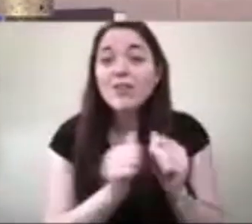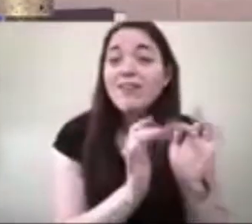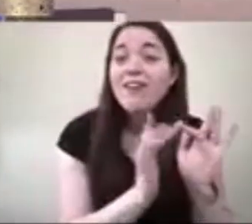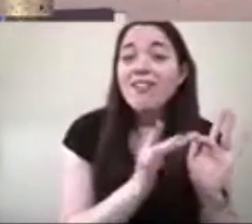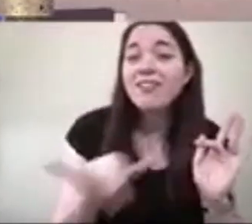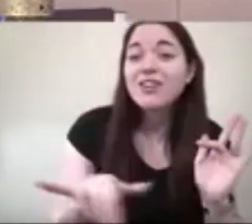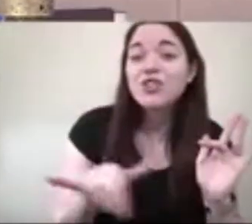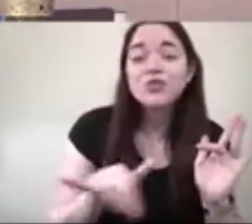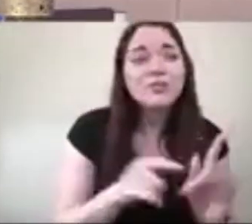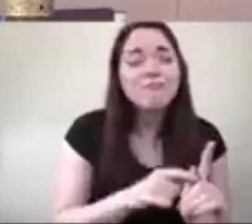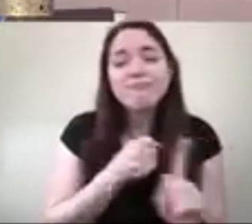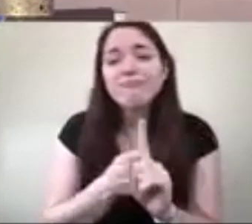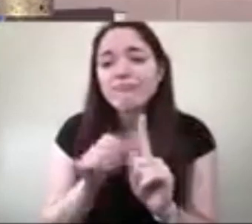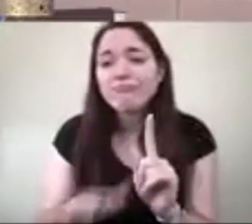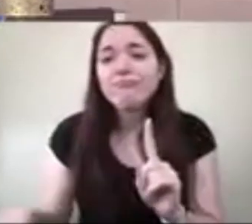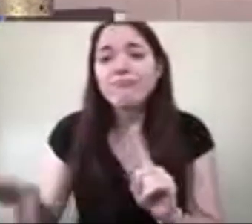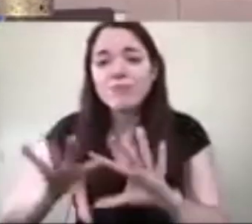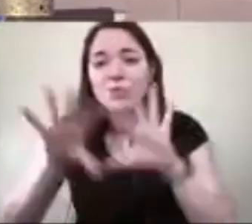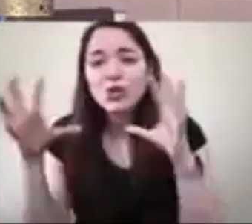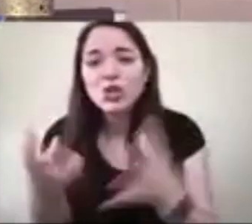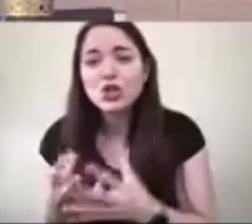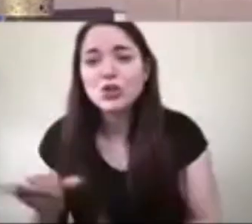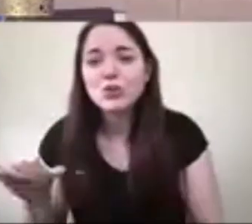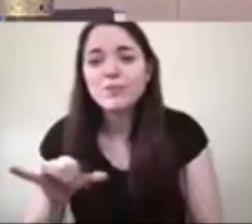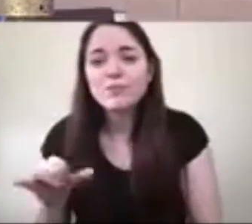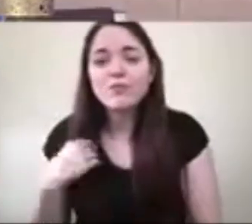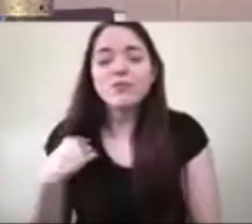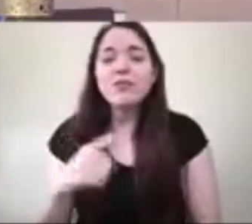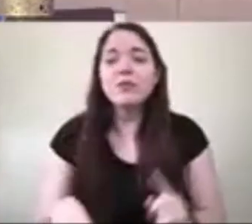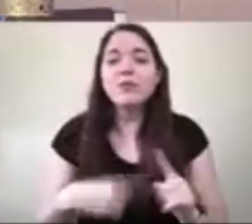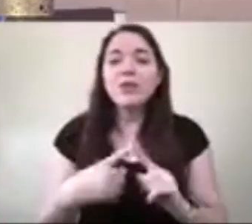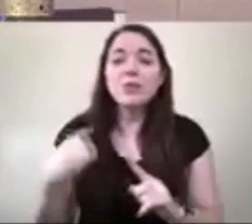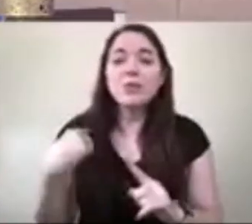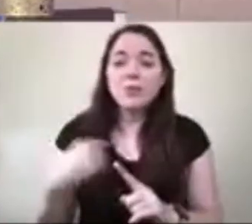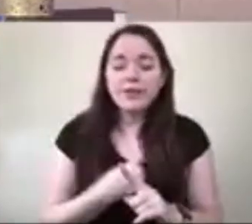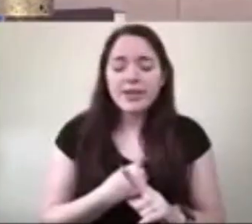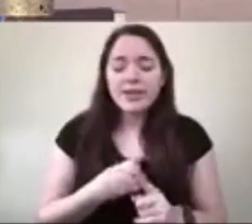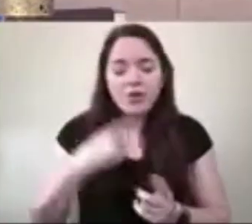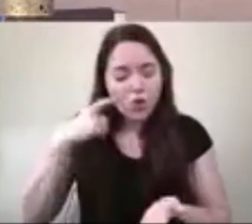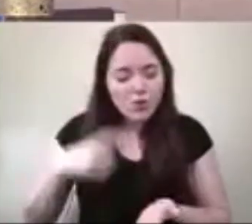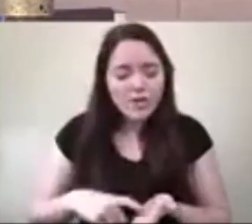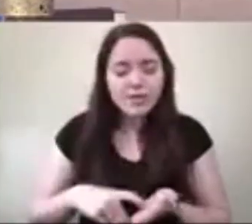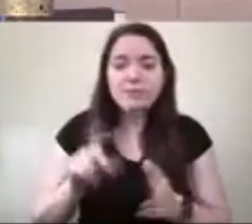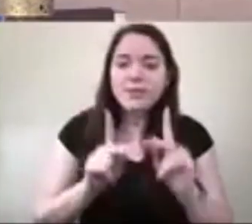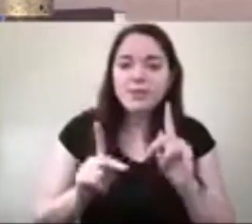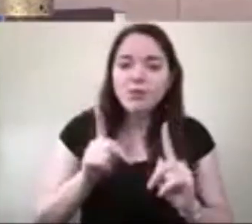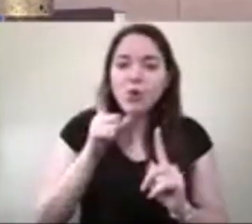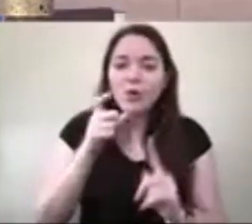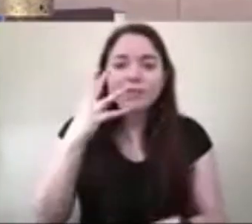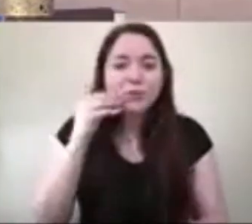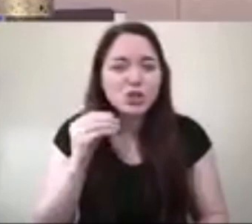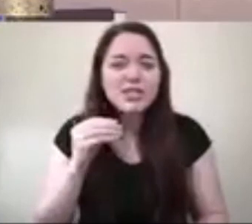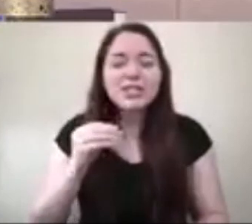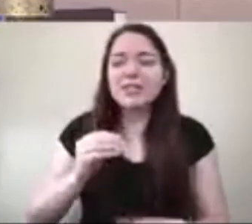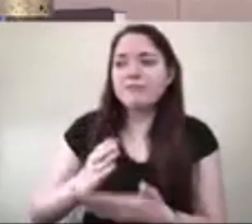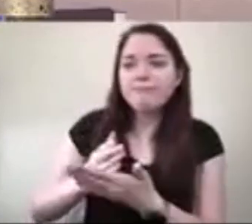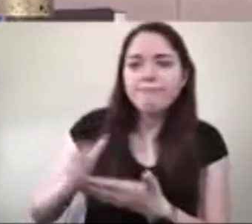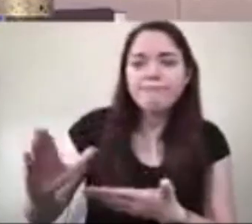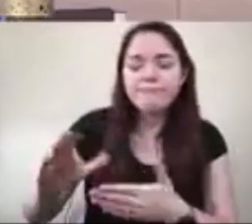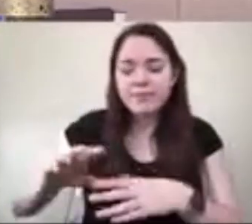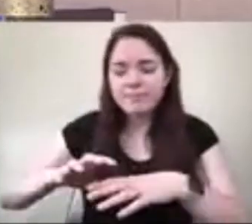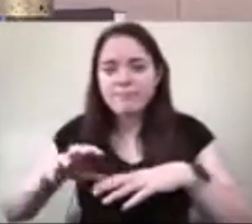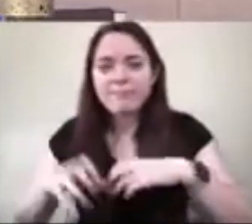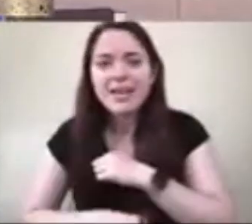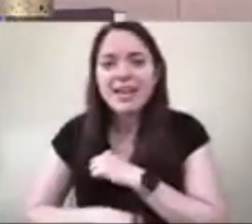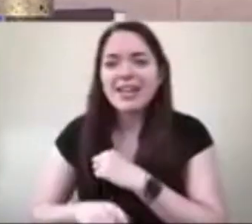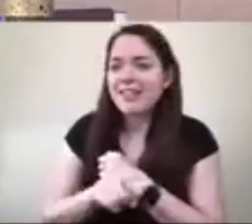beyond. When we enter places of pain and need, we look to Jesus and his pain. So